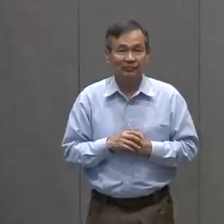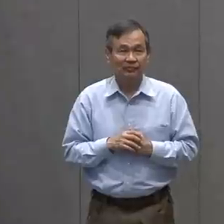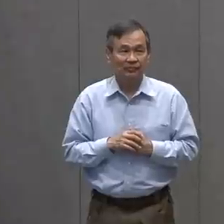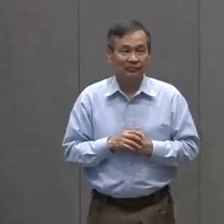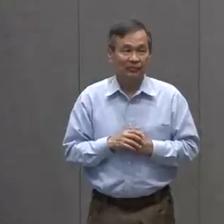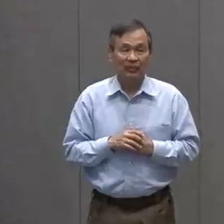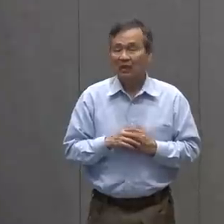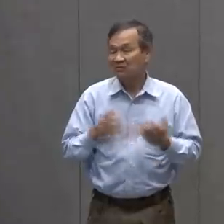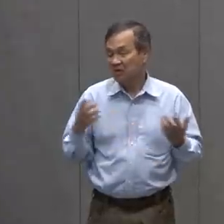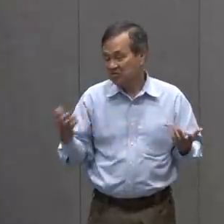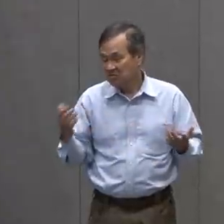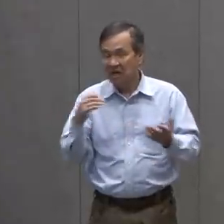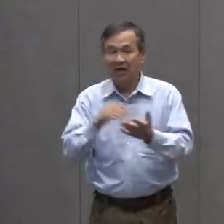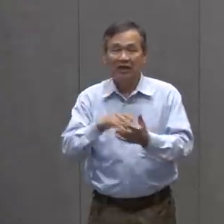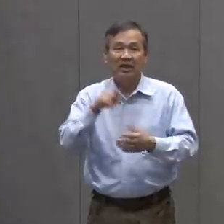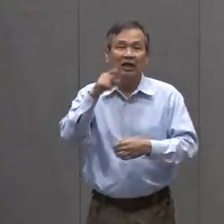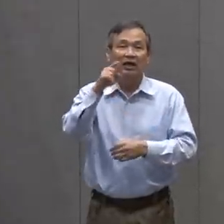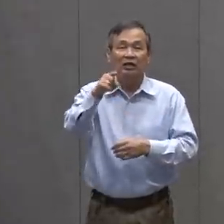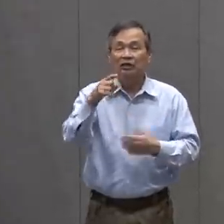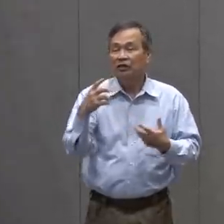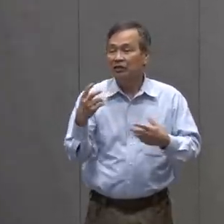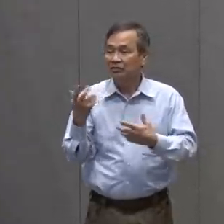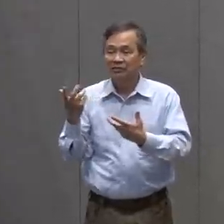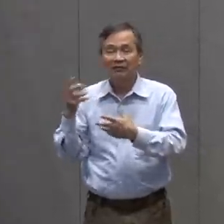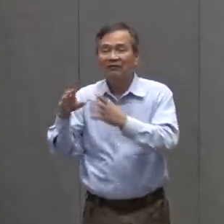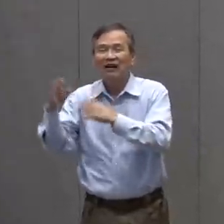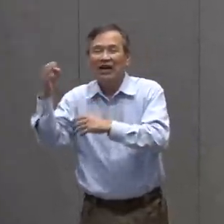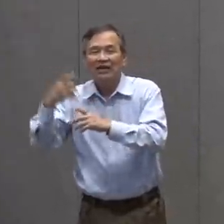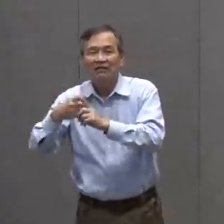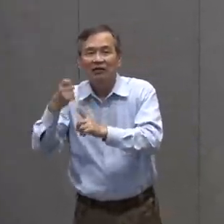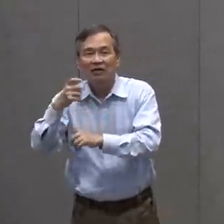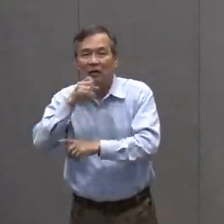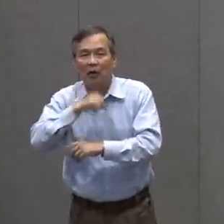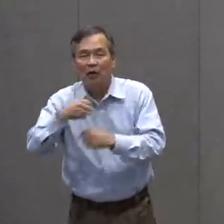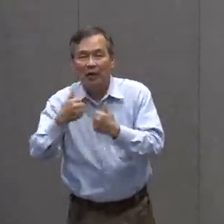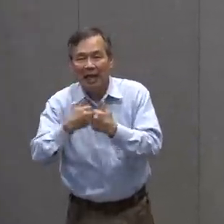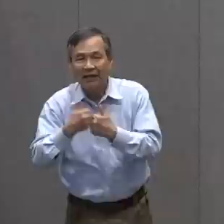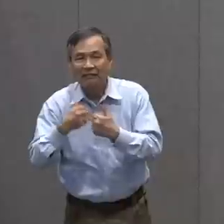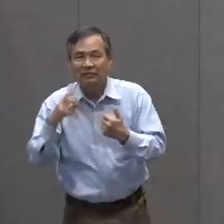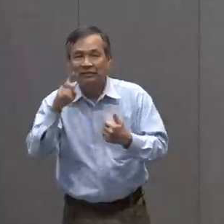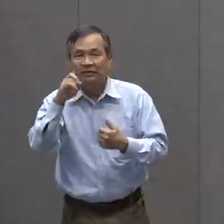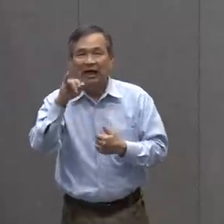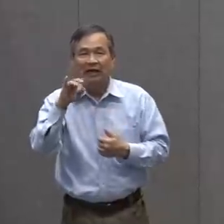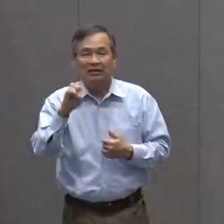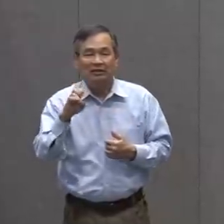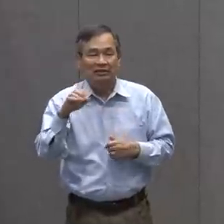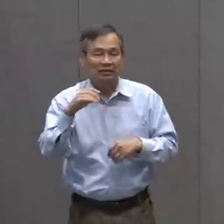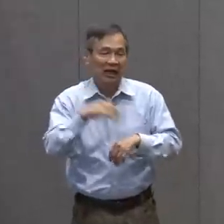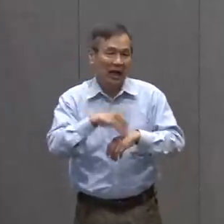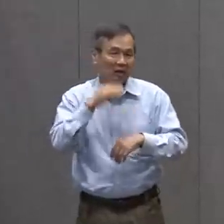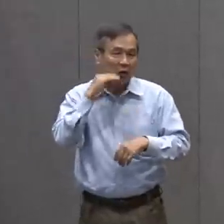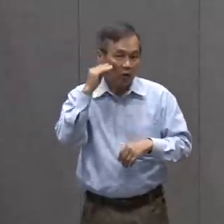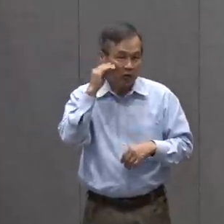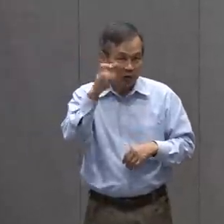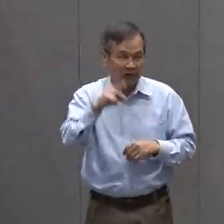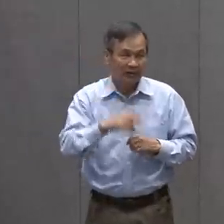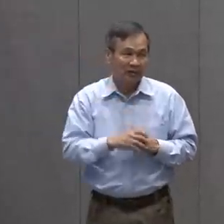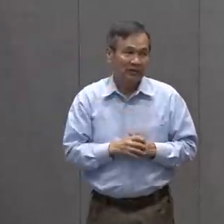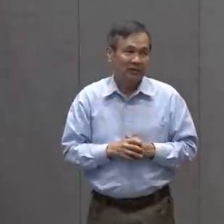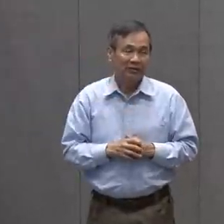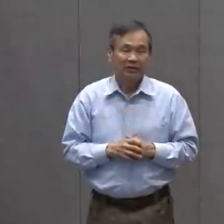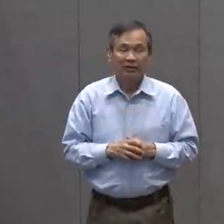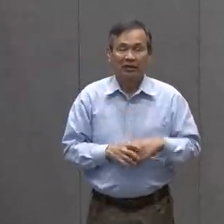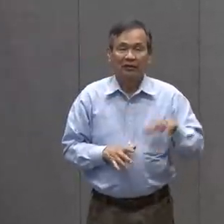find things that you might already have in games that you have at home. Mm-hmm. So you may have a pair of dice that are at home. Mm-hmm. So I have a